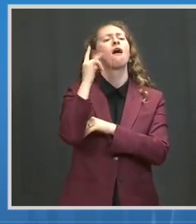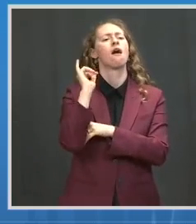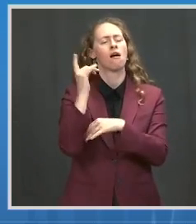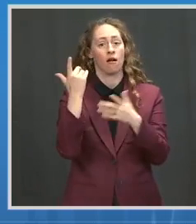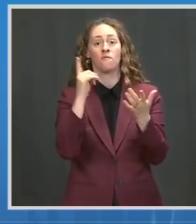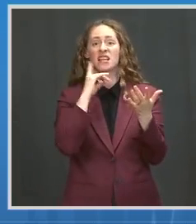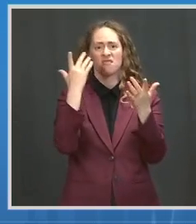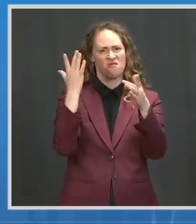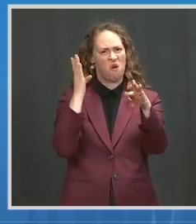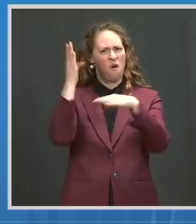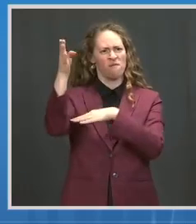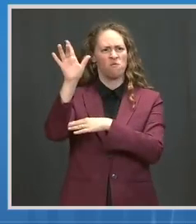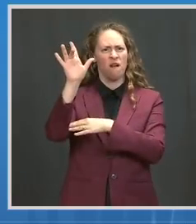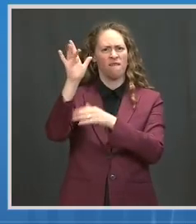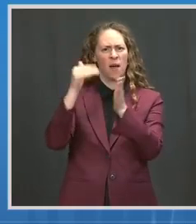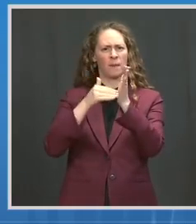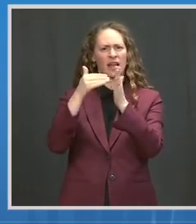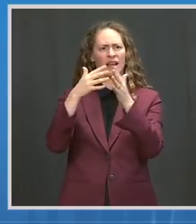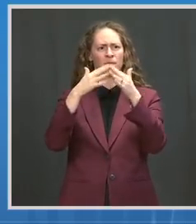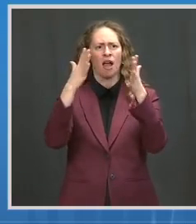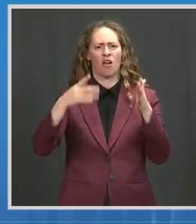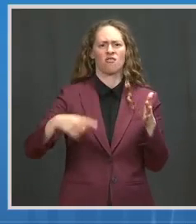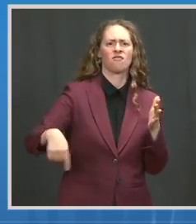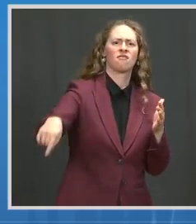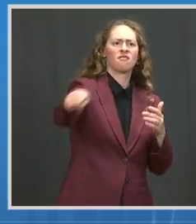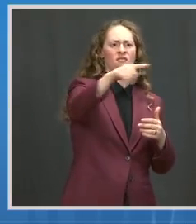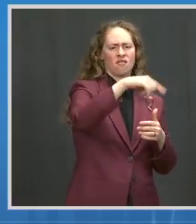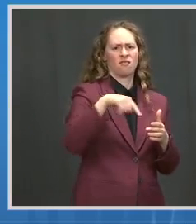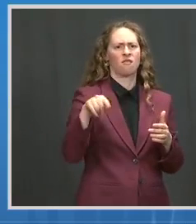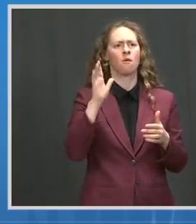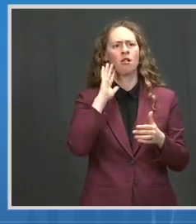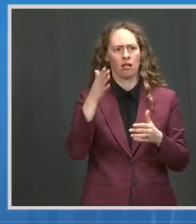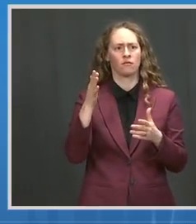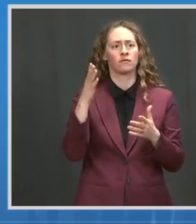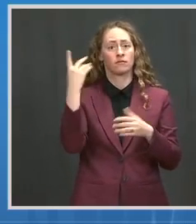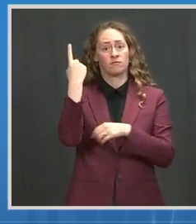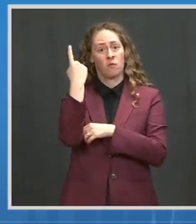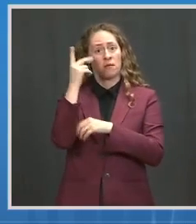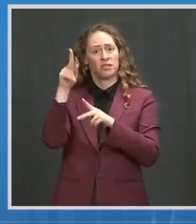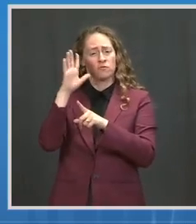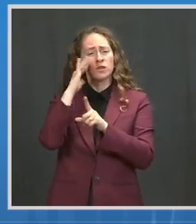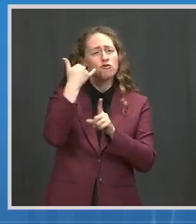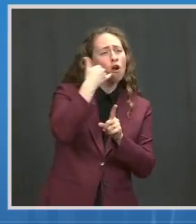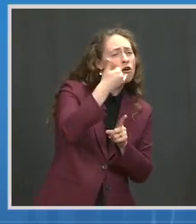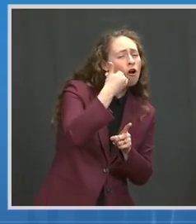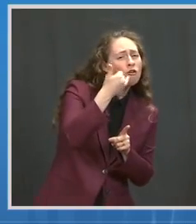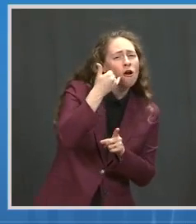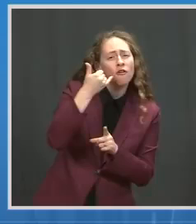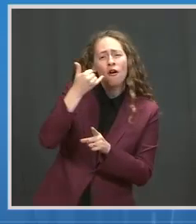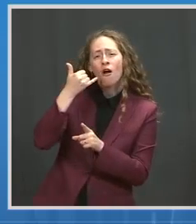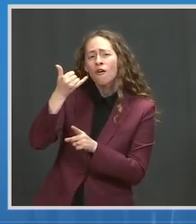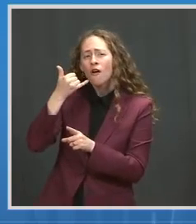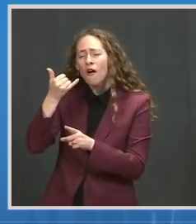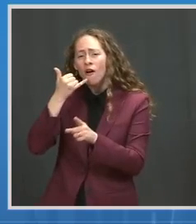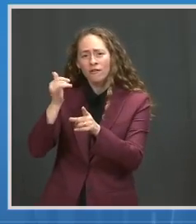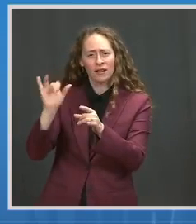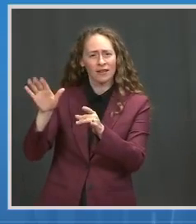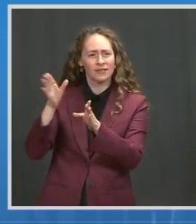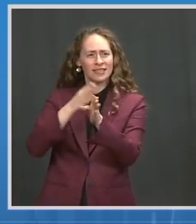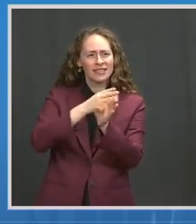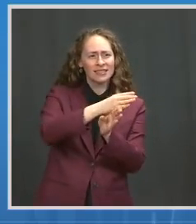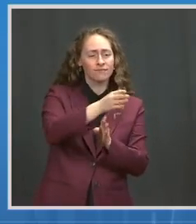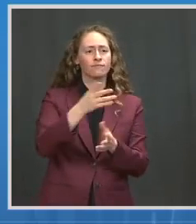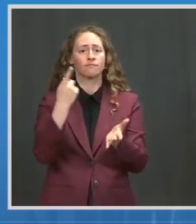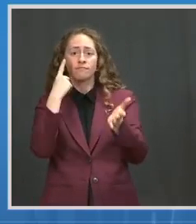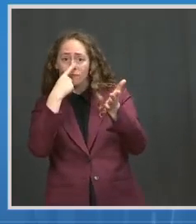phone. And when Centene reaches someone who's unvaccinated, they will connect them to their physician directly and help